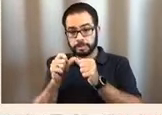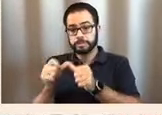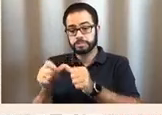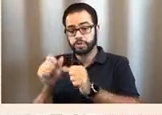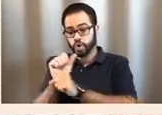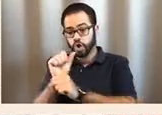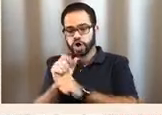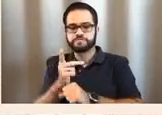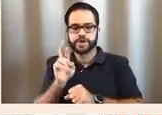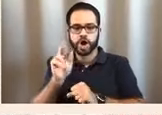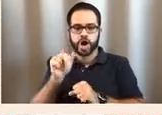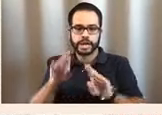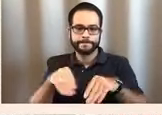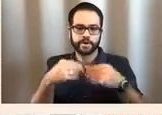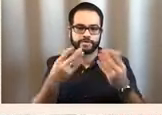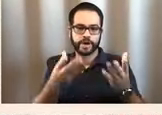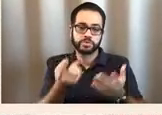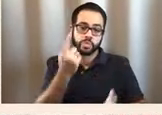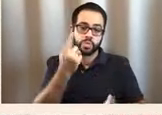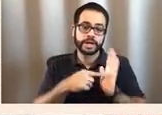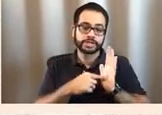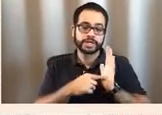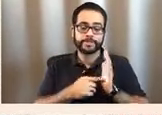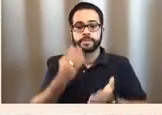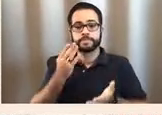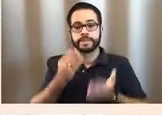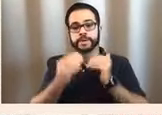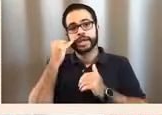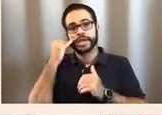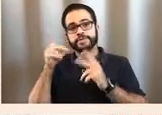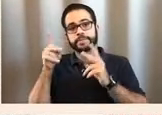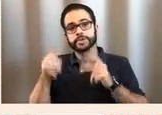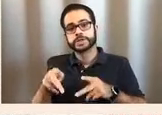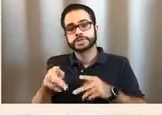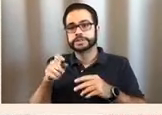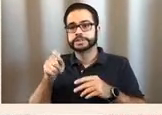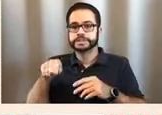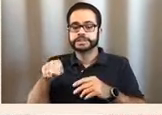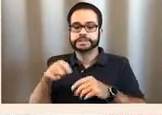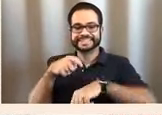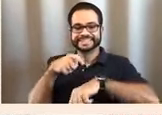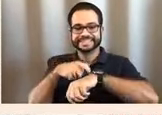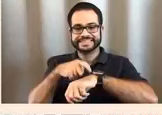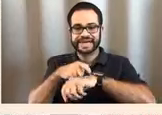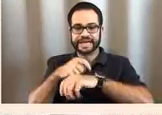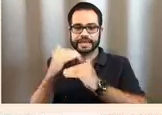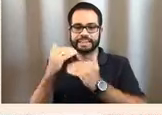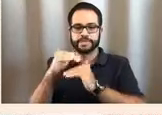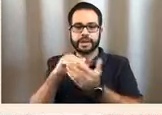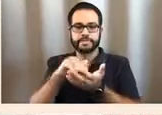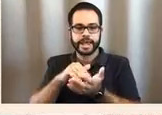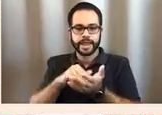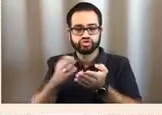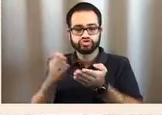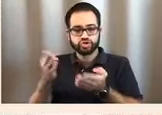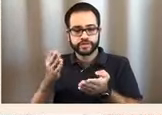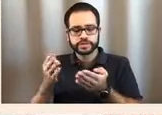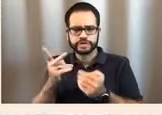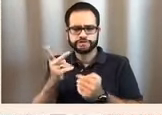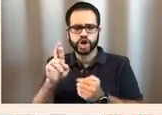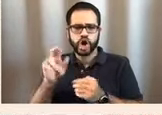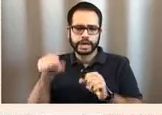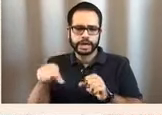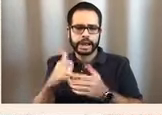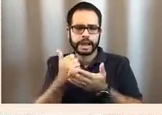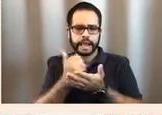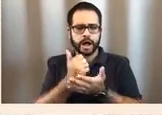example might be that if a person needed some time-limited medical services, VR could assist if that helps that person on their